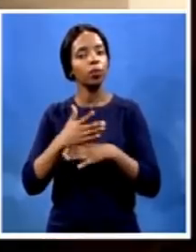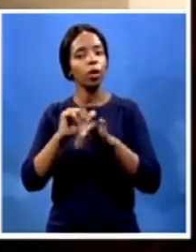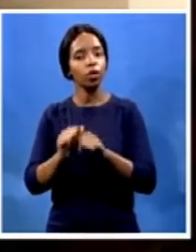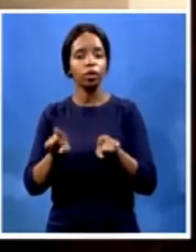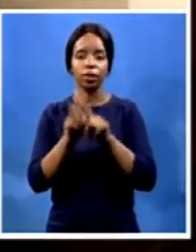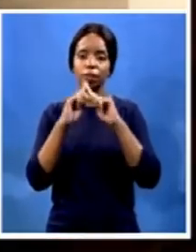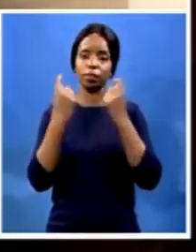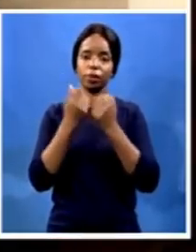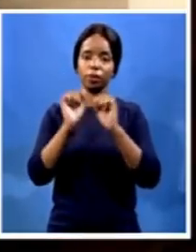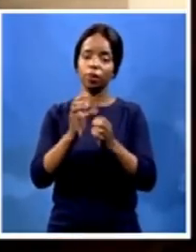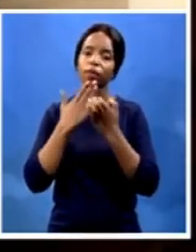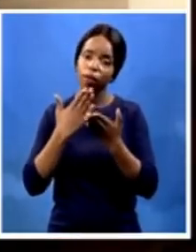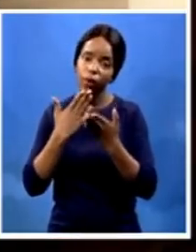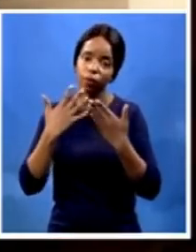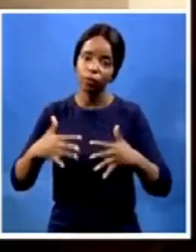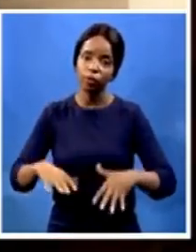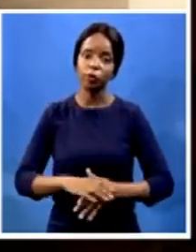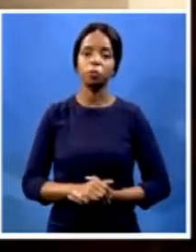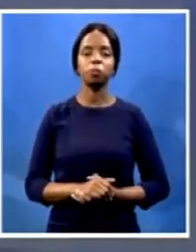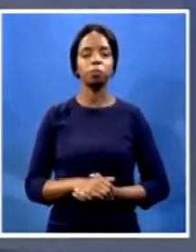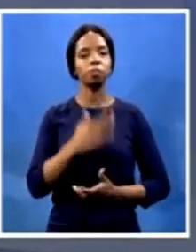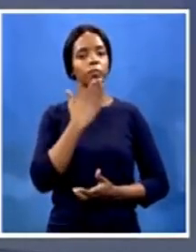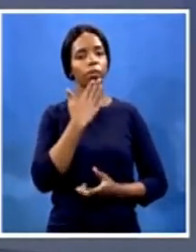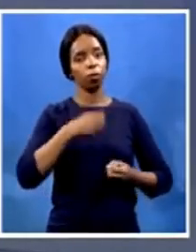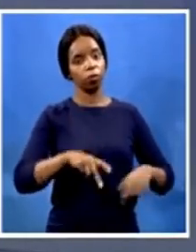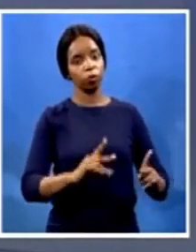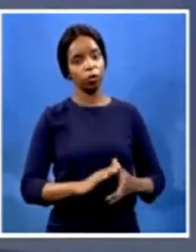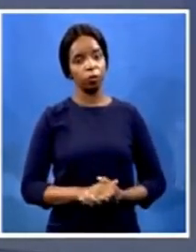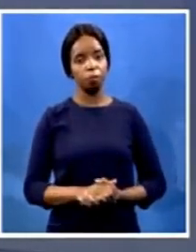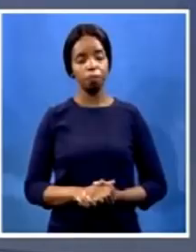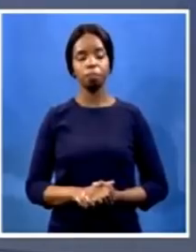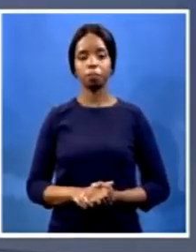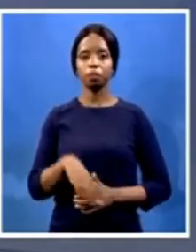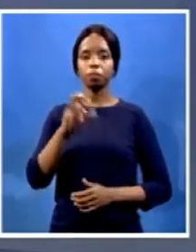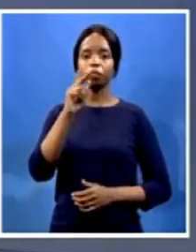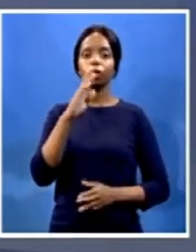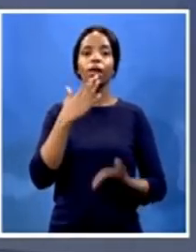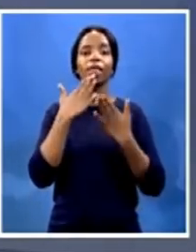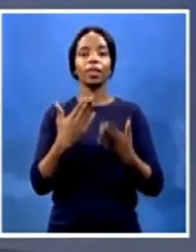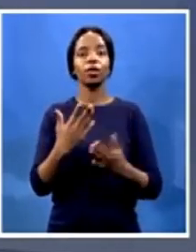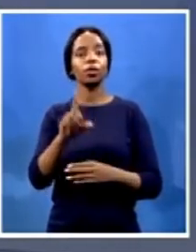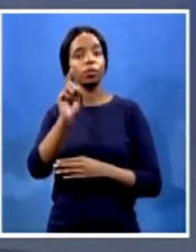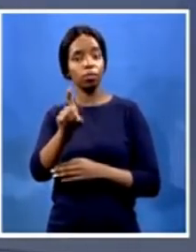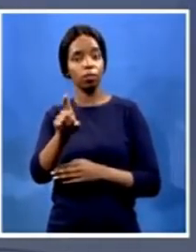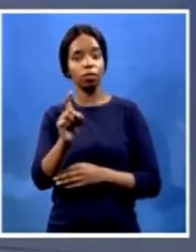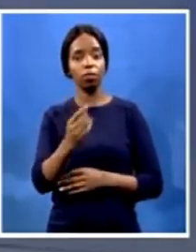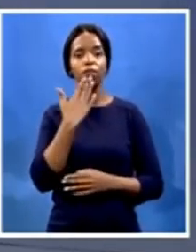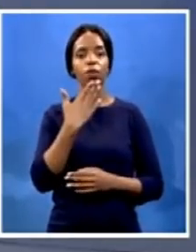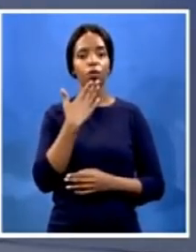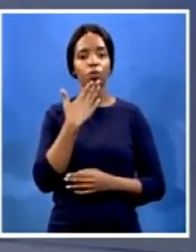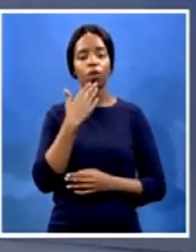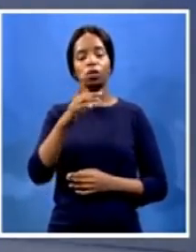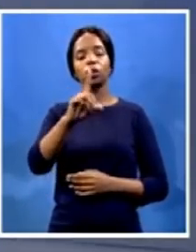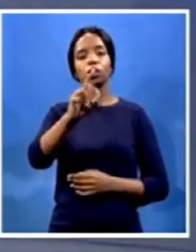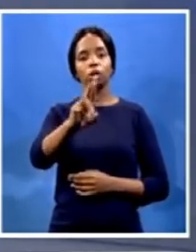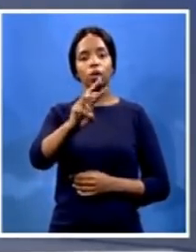for giving us the opportunity. All right. God bless. Thank you. That was Dr. Fehmeeda Moosa there from the IMASA Reusable